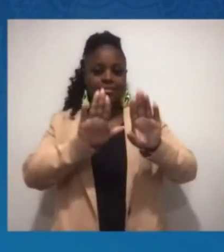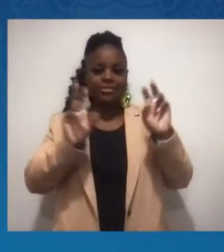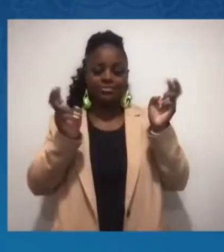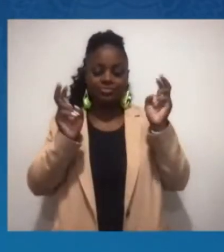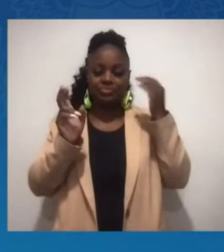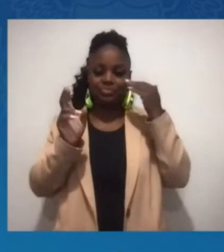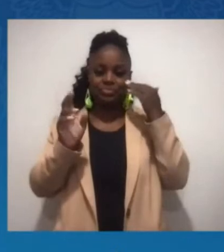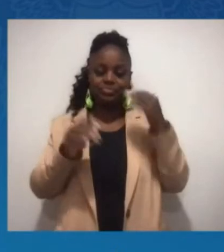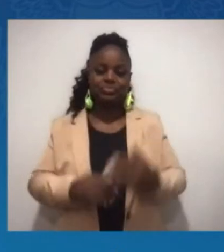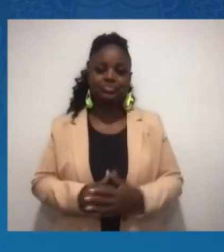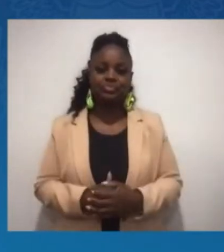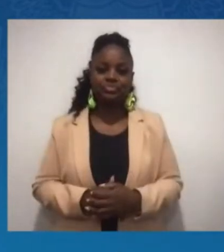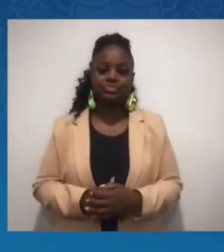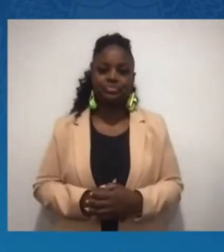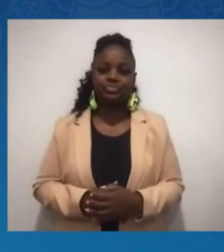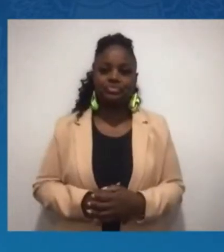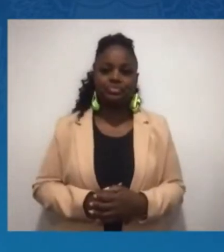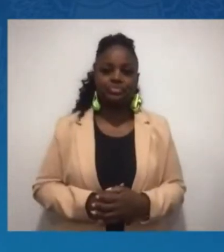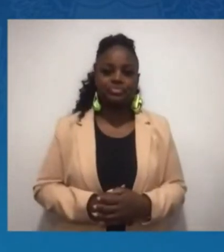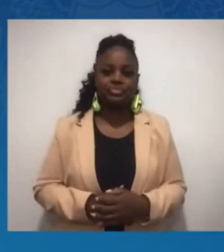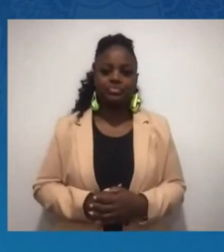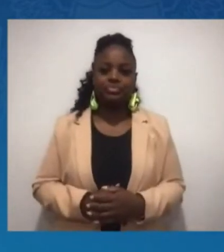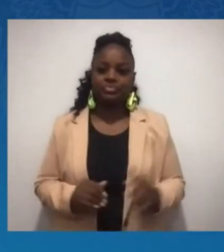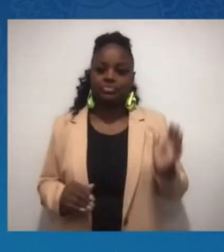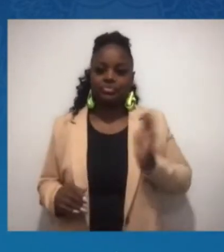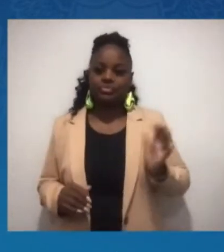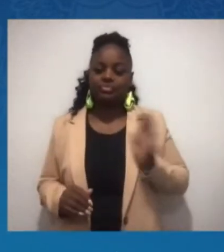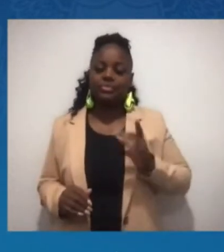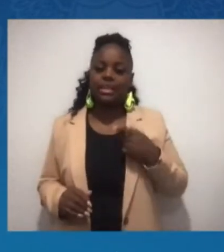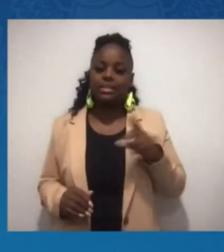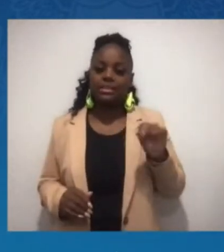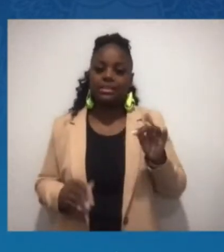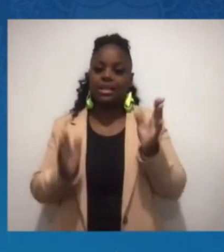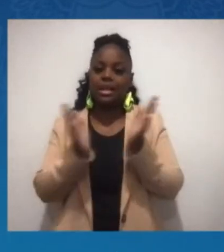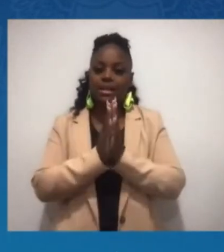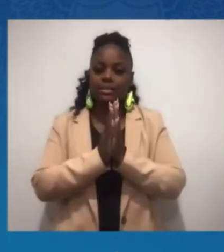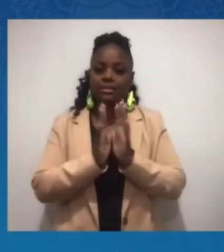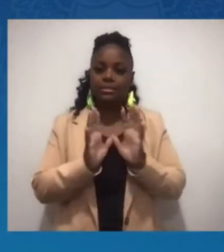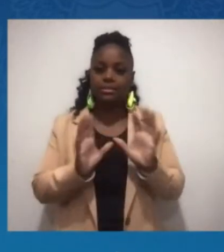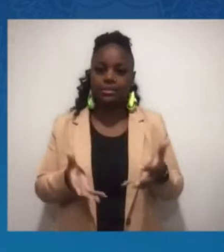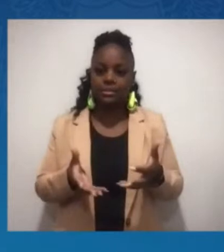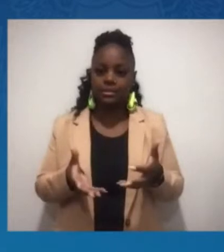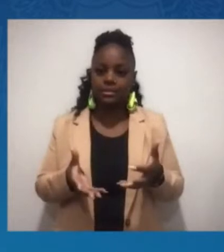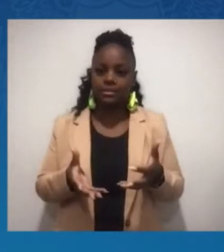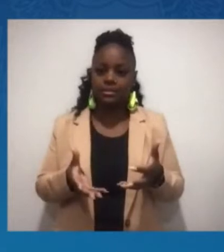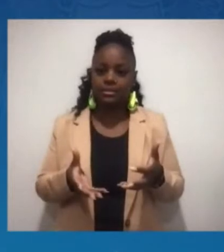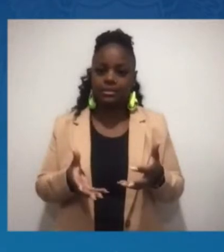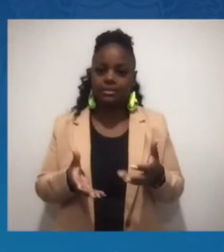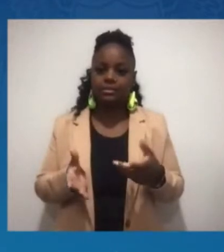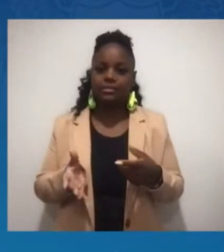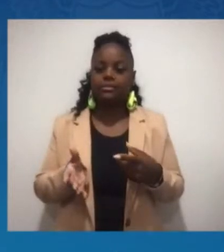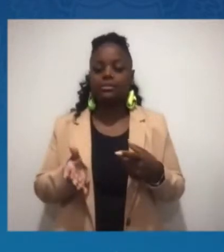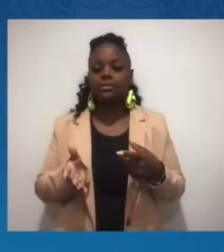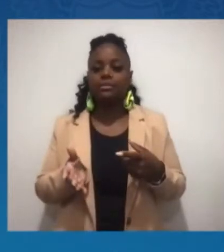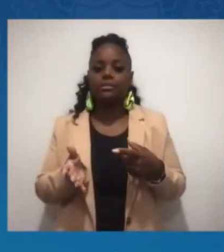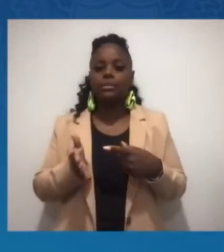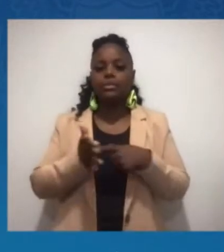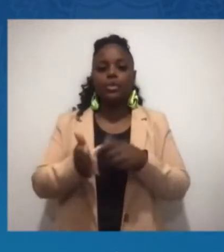And I asked them, tell me, with a Venn diagram, from which states are we